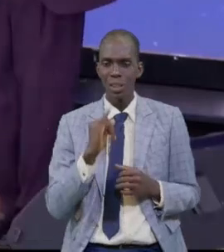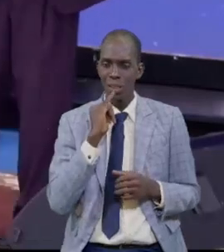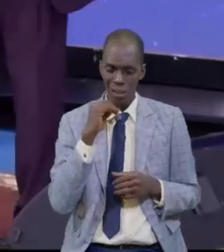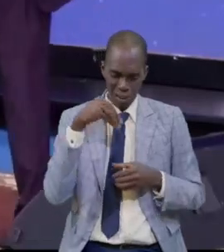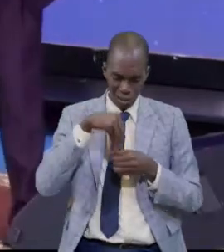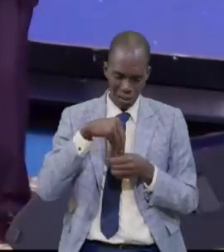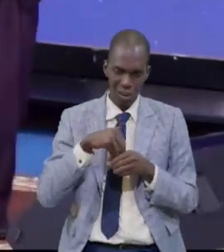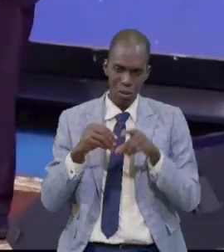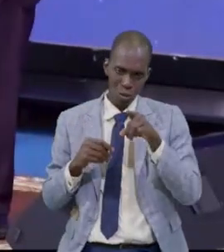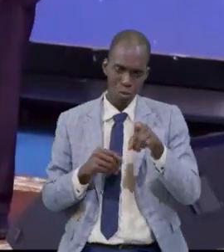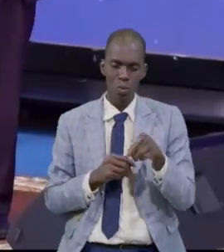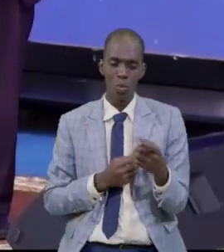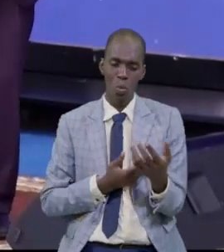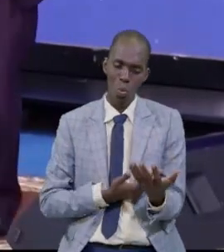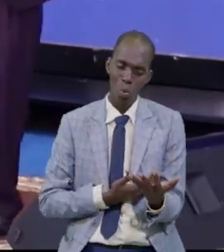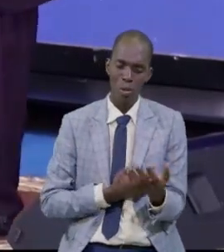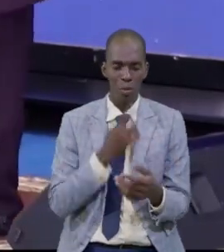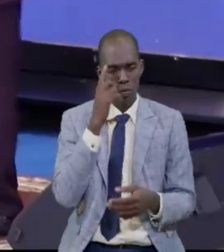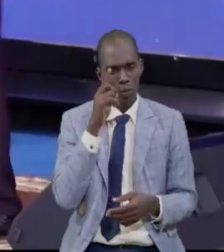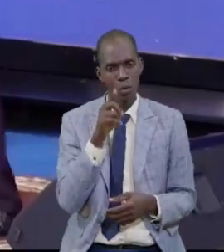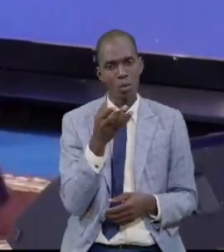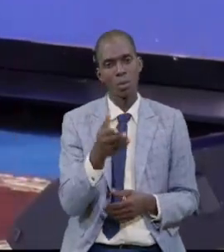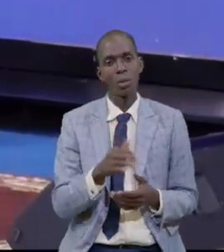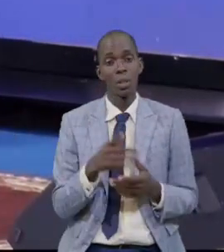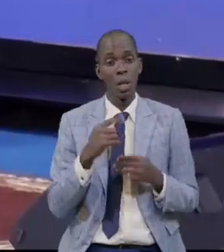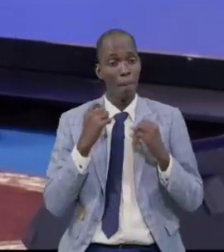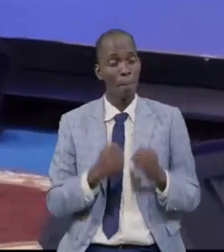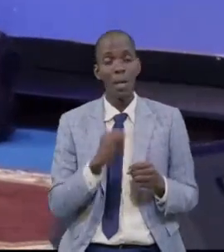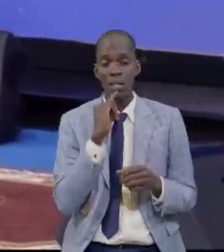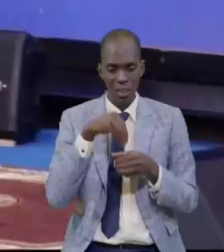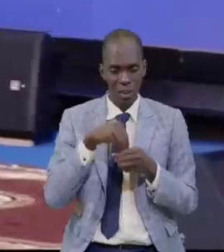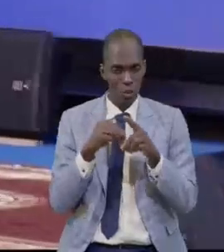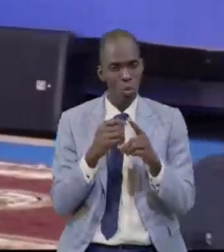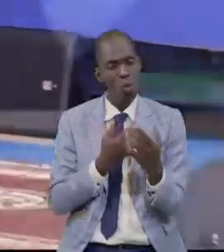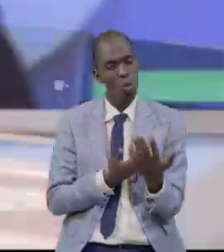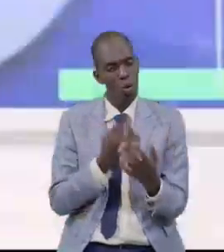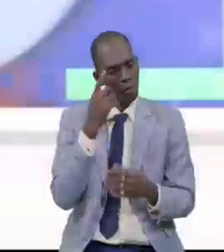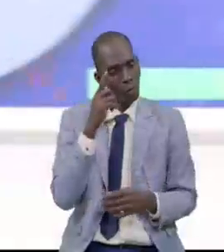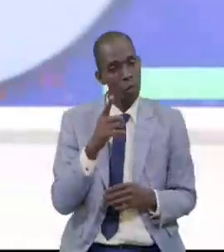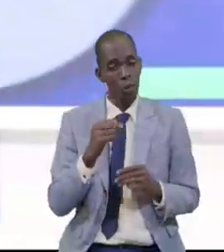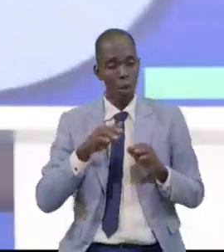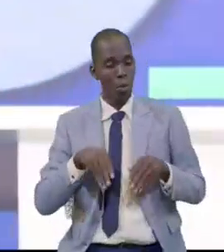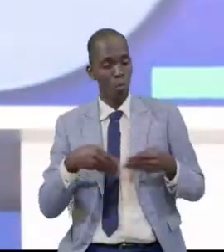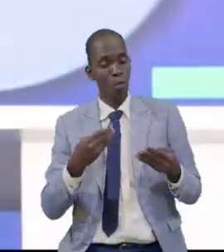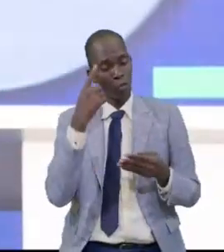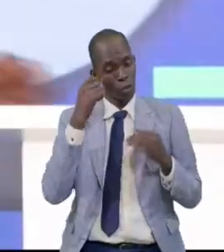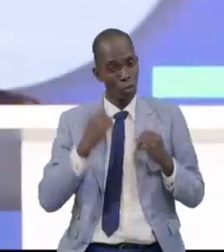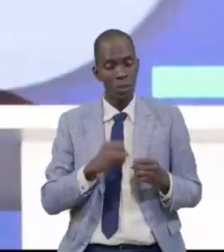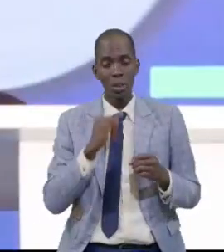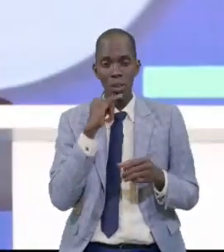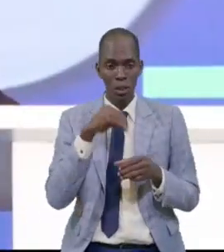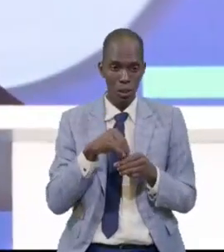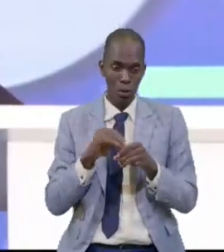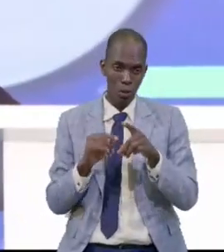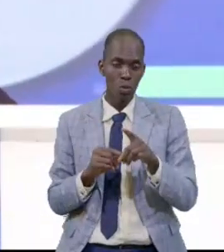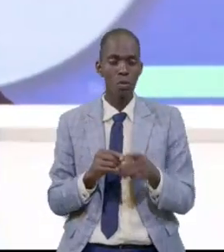power is there waiting for you. The provision is there waiting for you. Put it on. You will